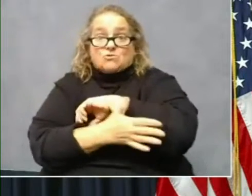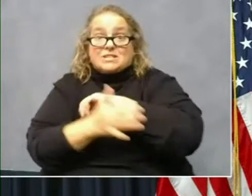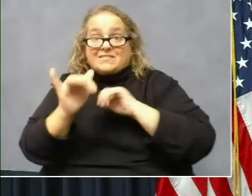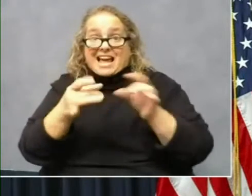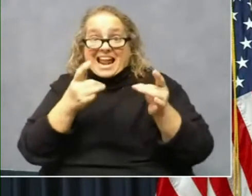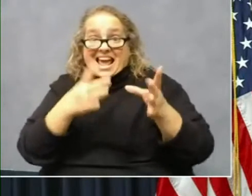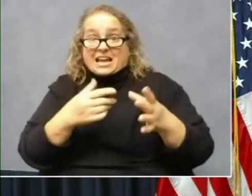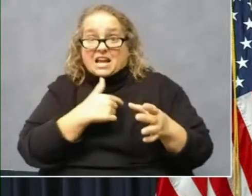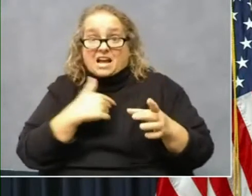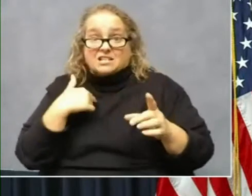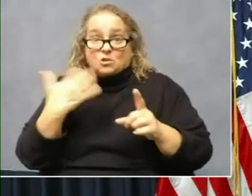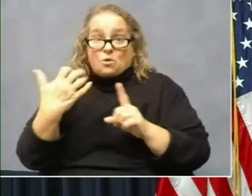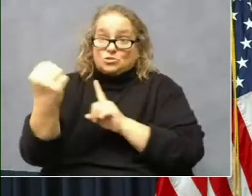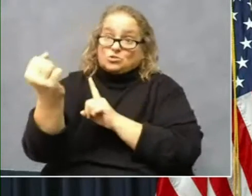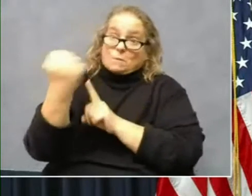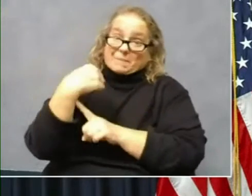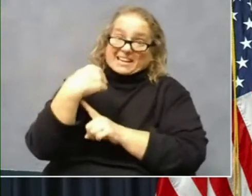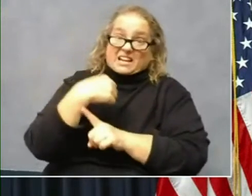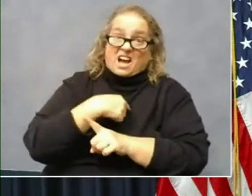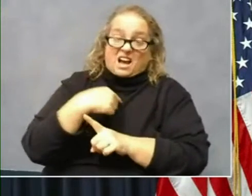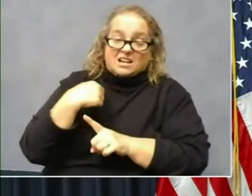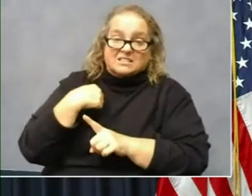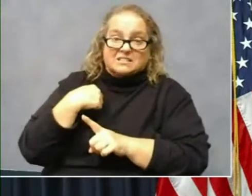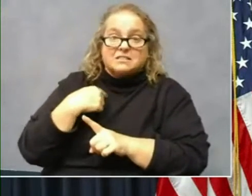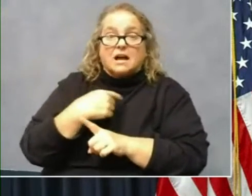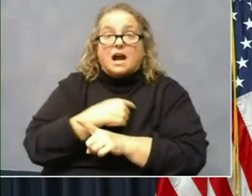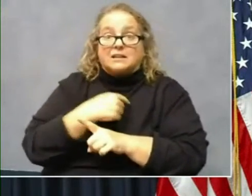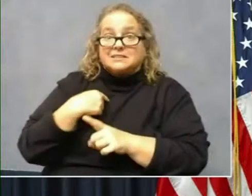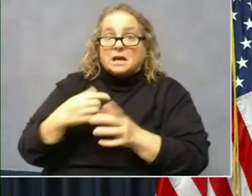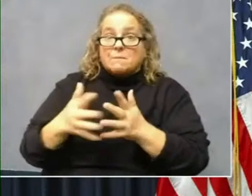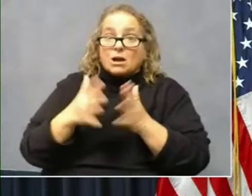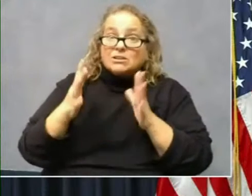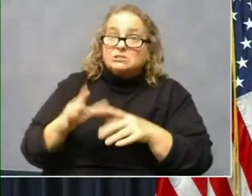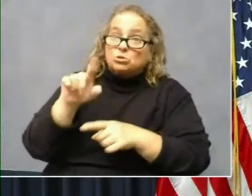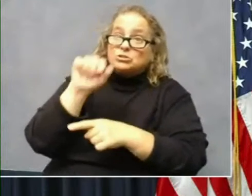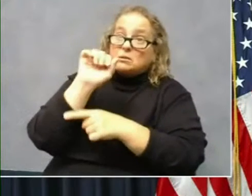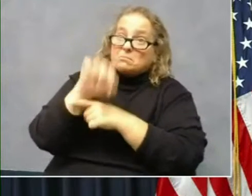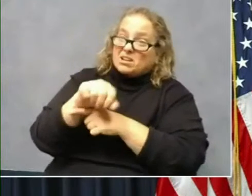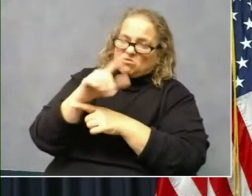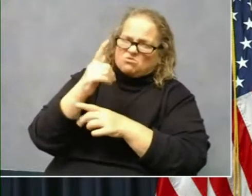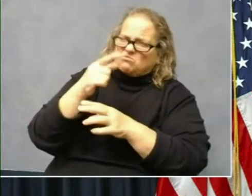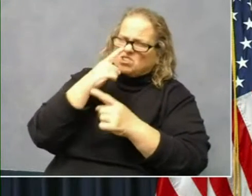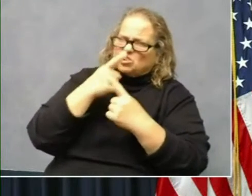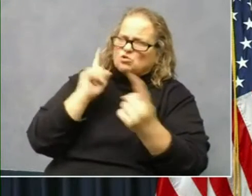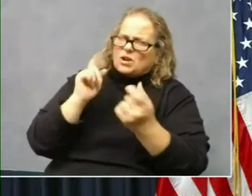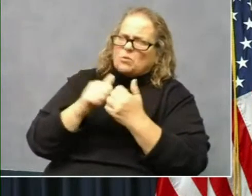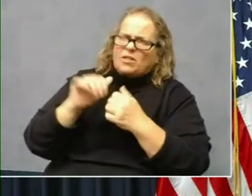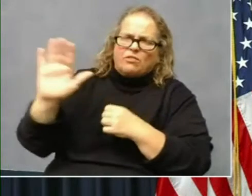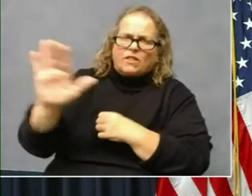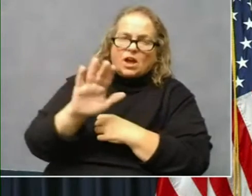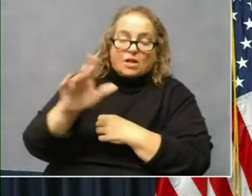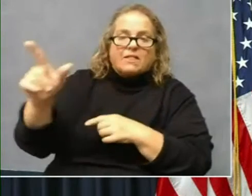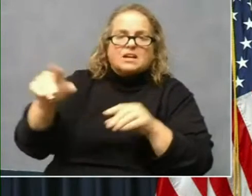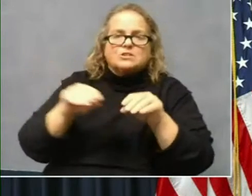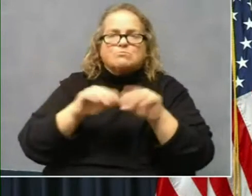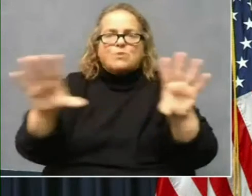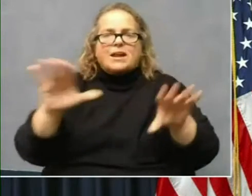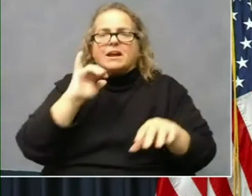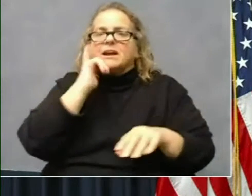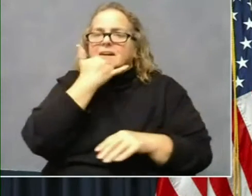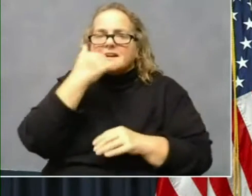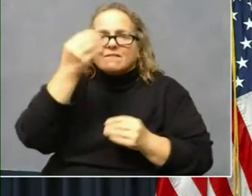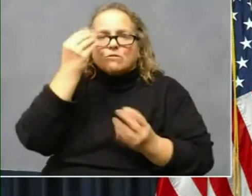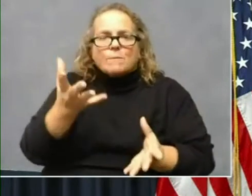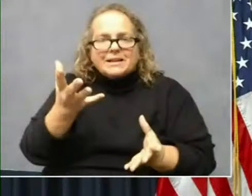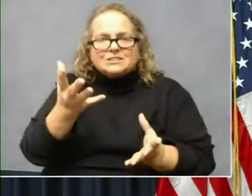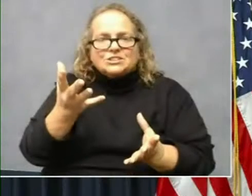we as Americans are supposed to oppose the things they do. Well, they're out there spreading that disinformation, and some people